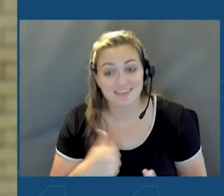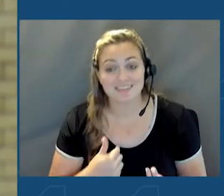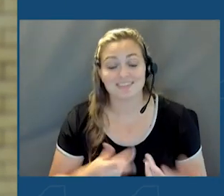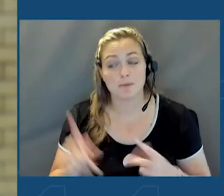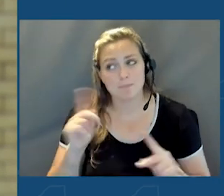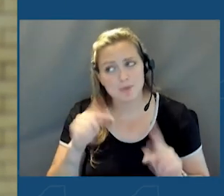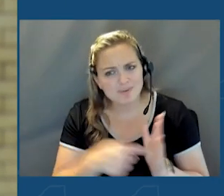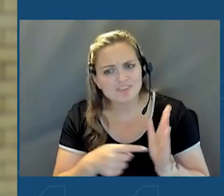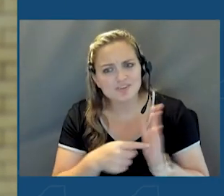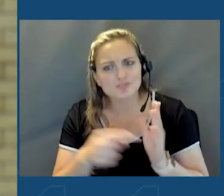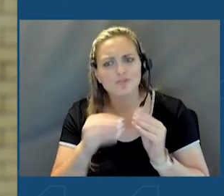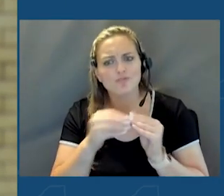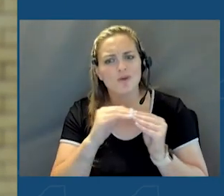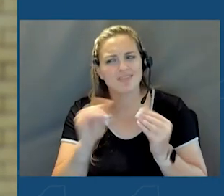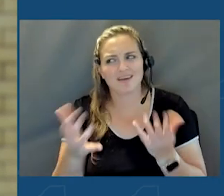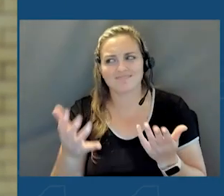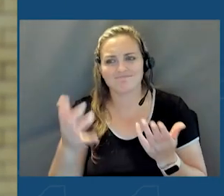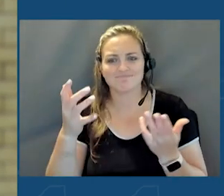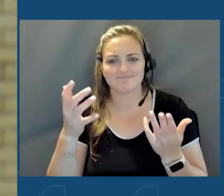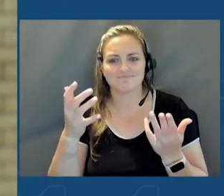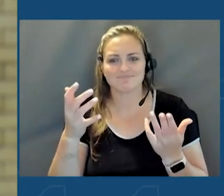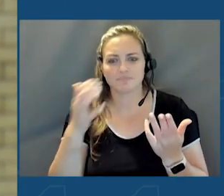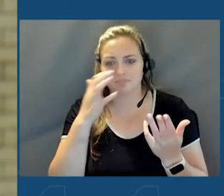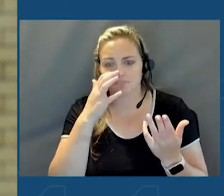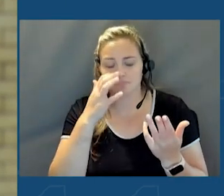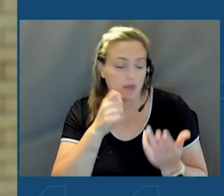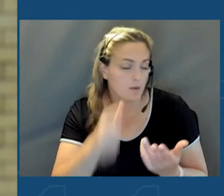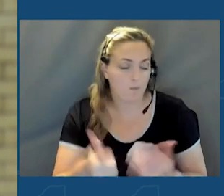deserve more than that. I will not wait.